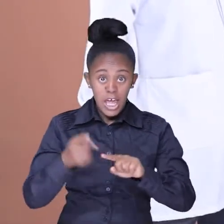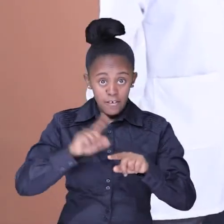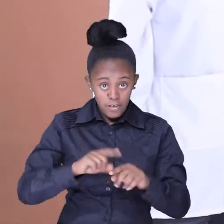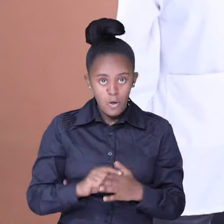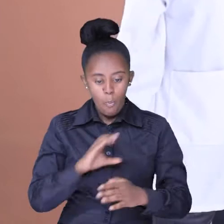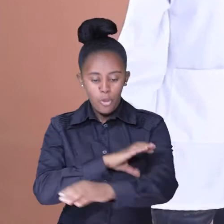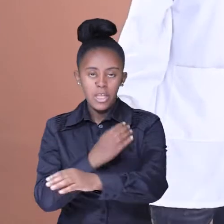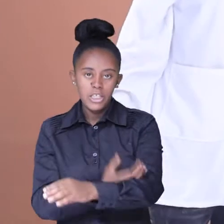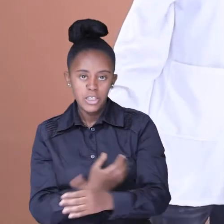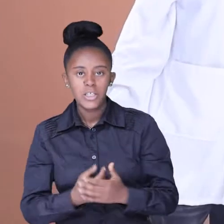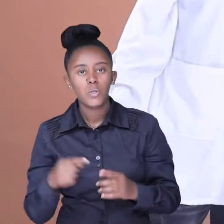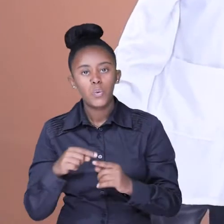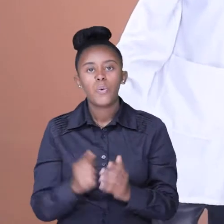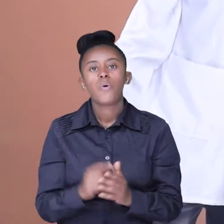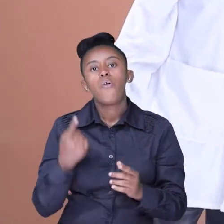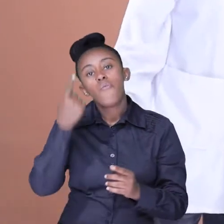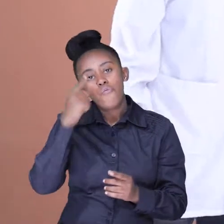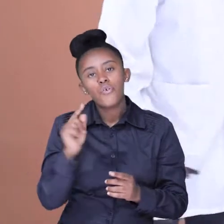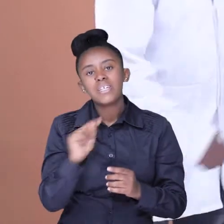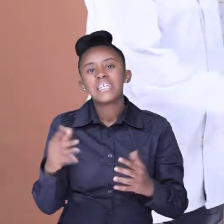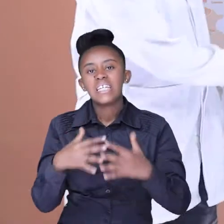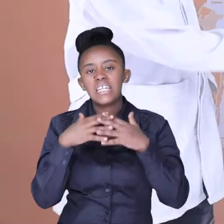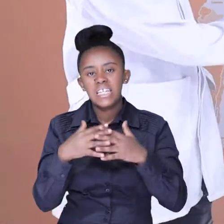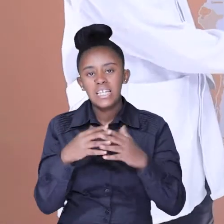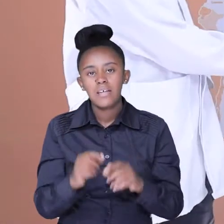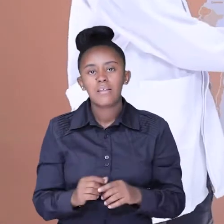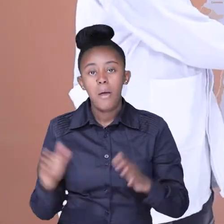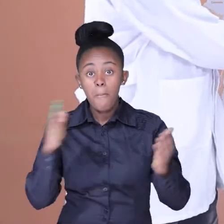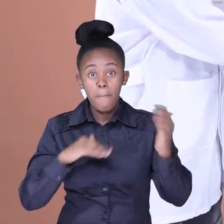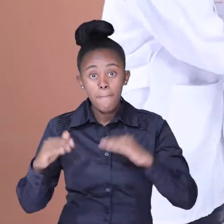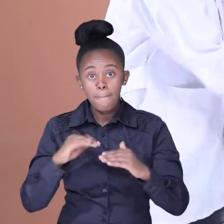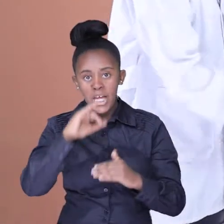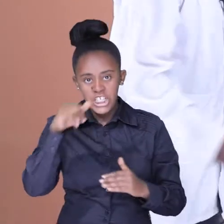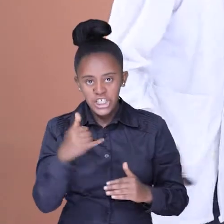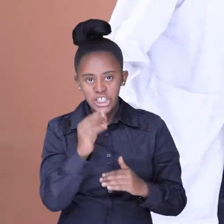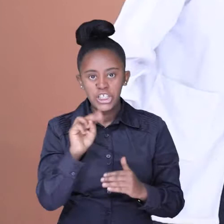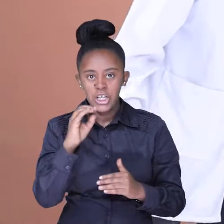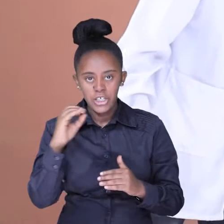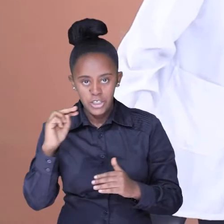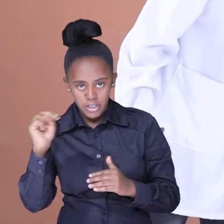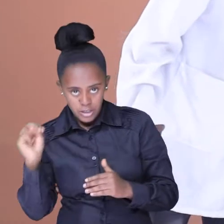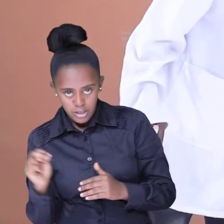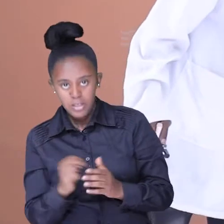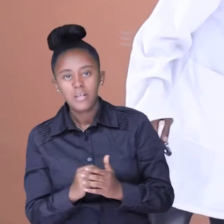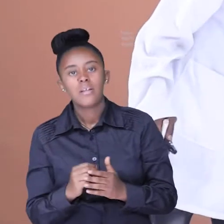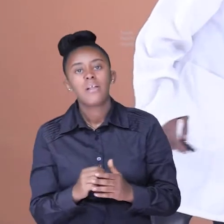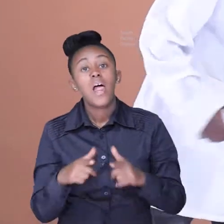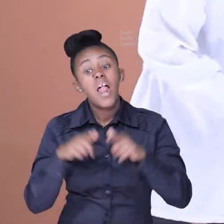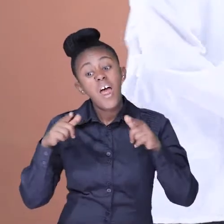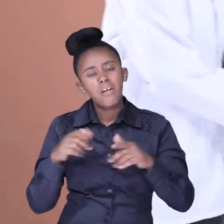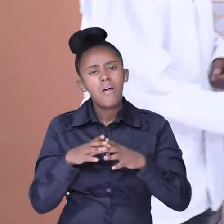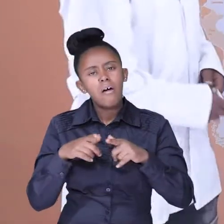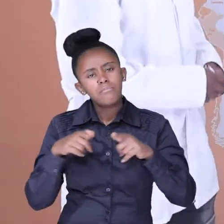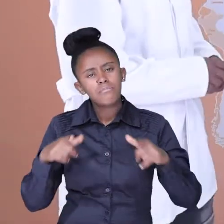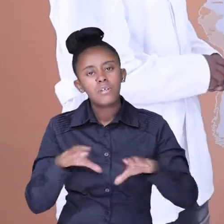potential becomes too great for the device, the barrier at the junction breaks and point large current to